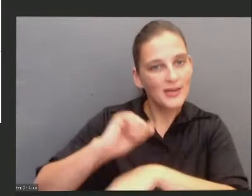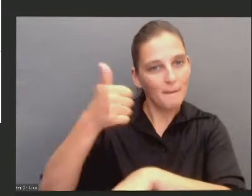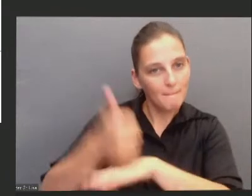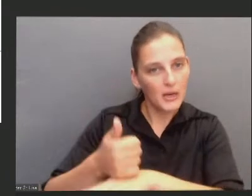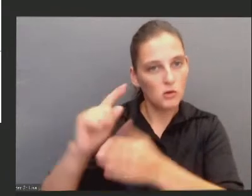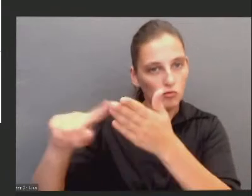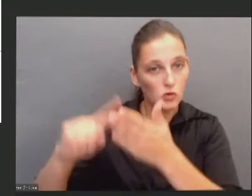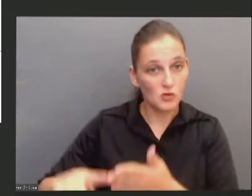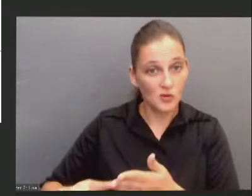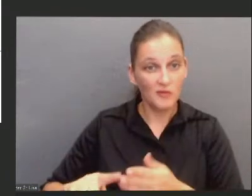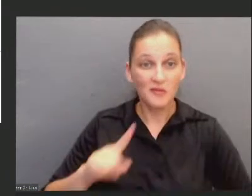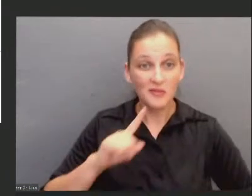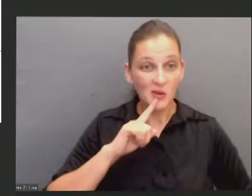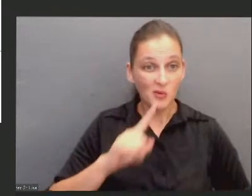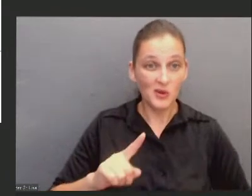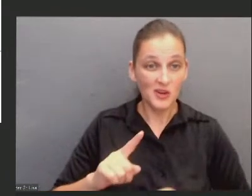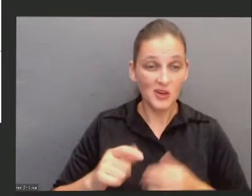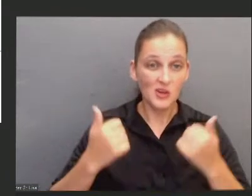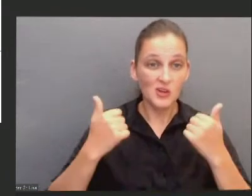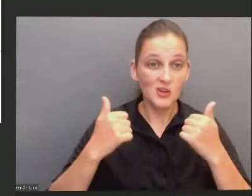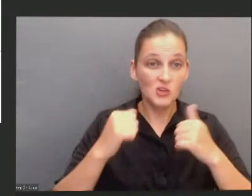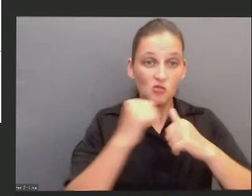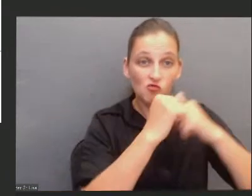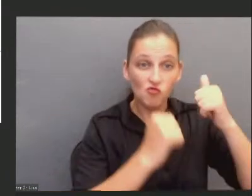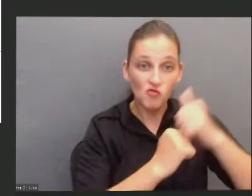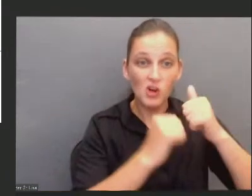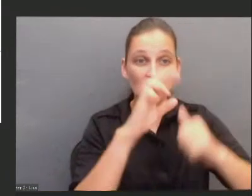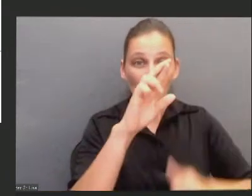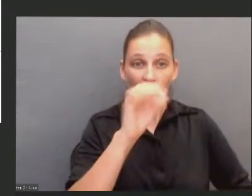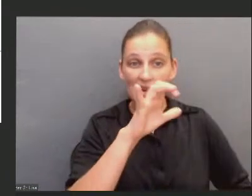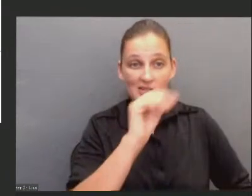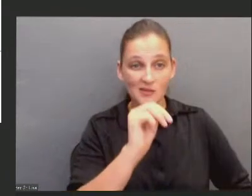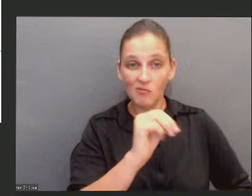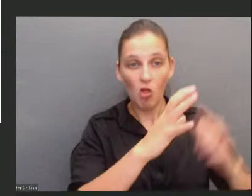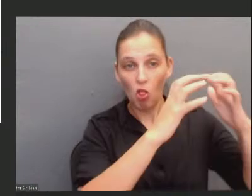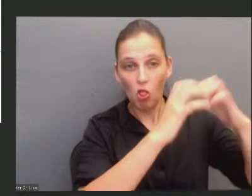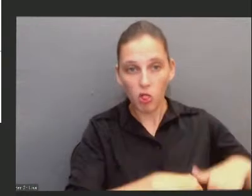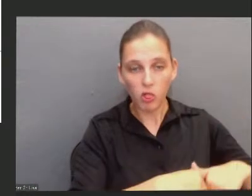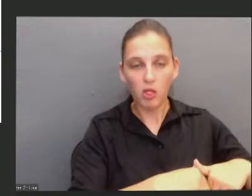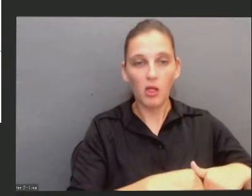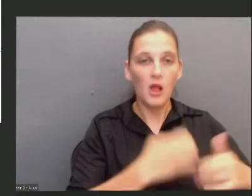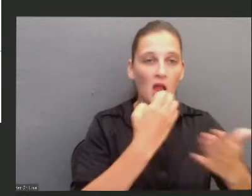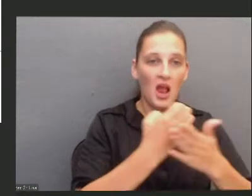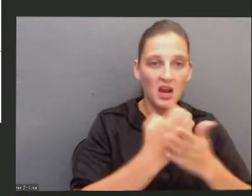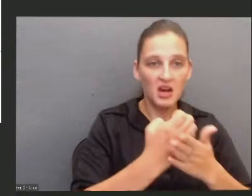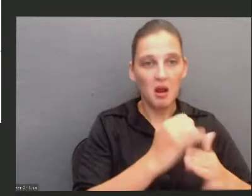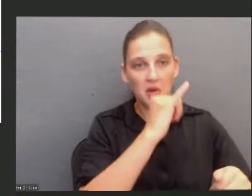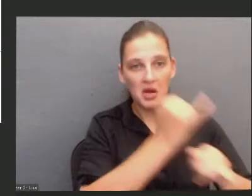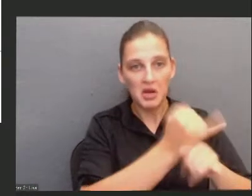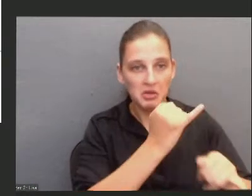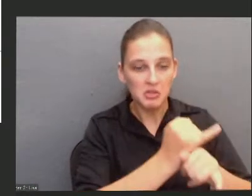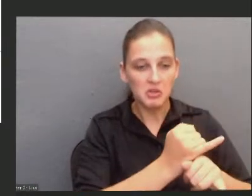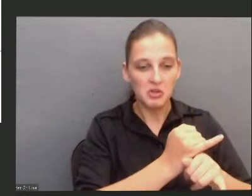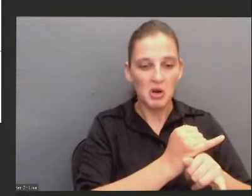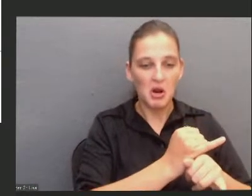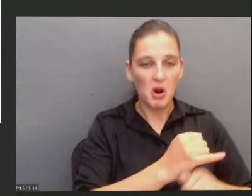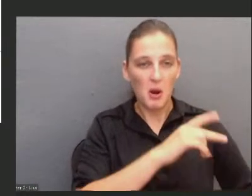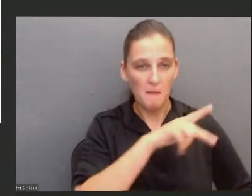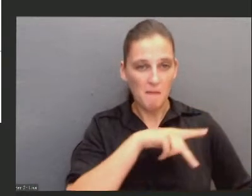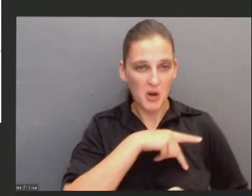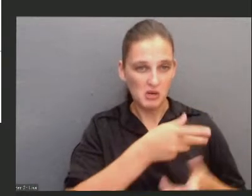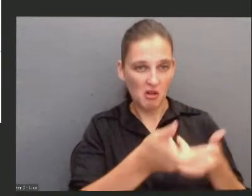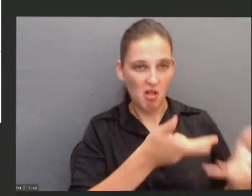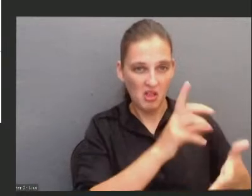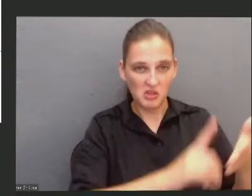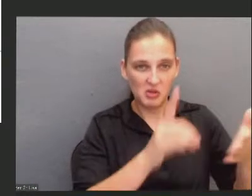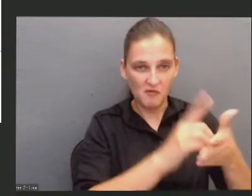structural racism, sociocultural, economic, institutional, and interpersonal discrimination in the healthcare system. Absolutely should